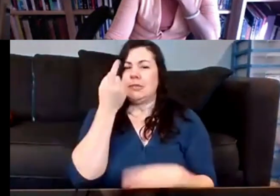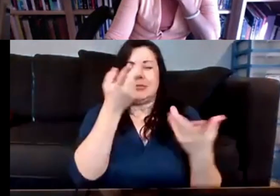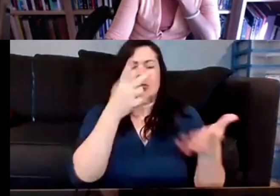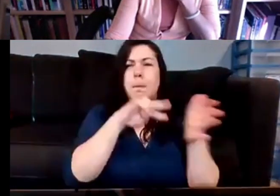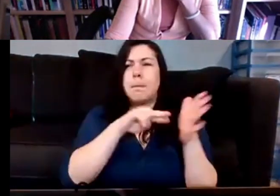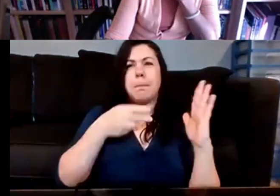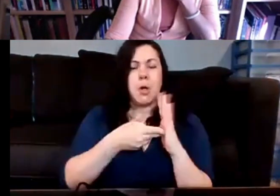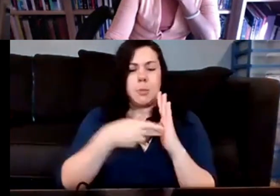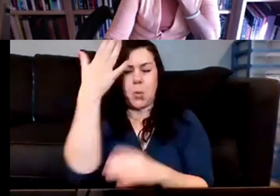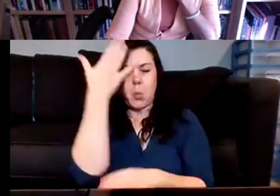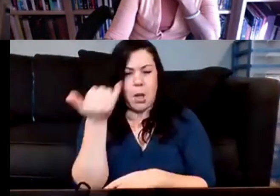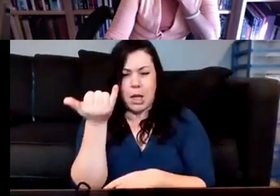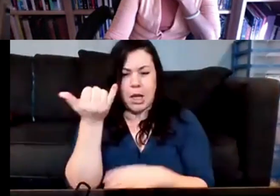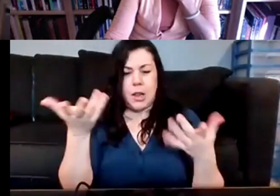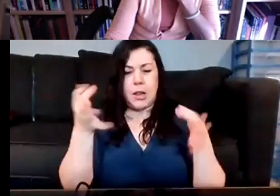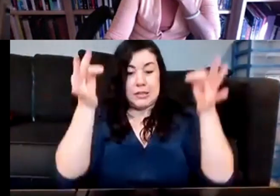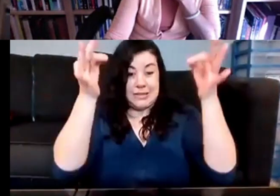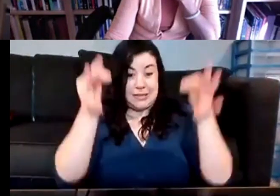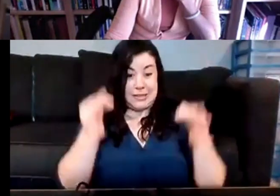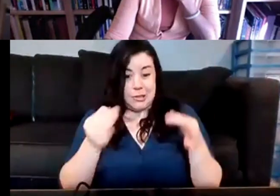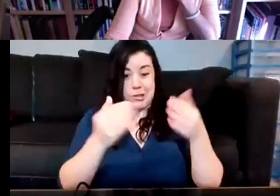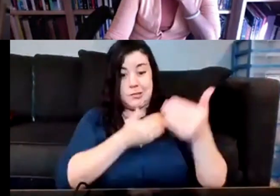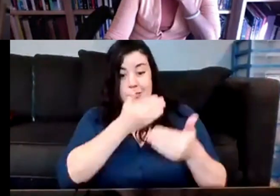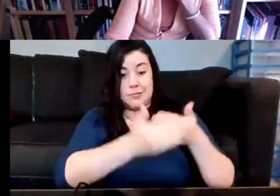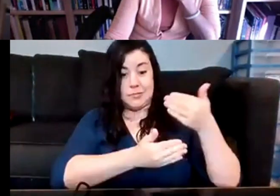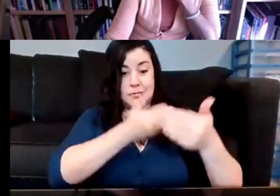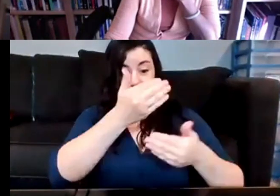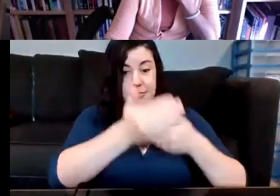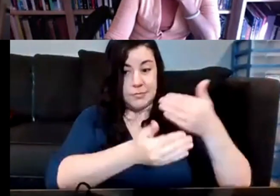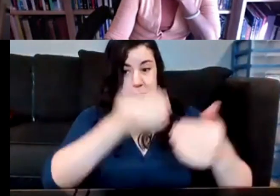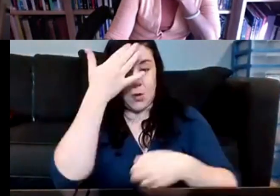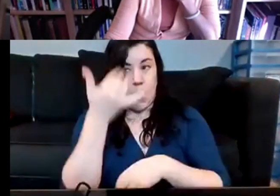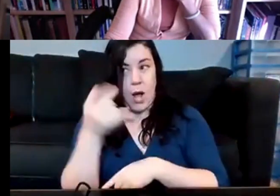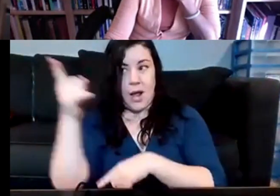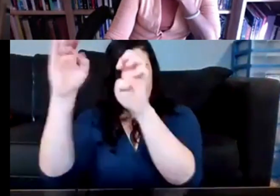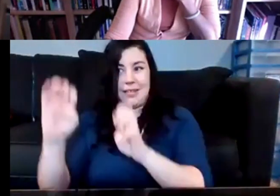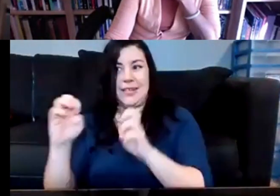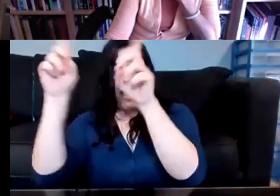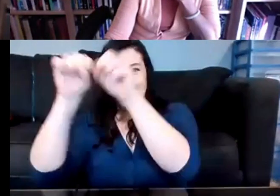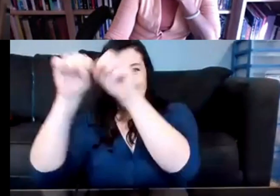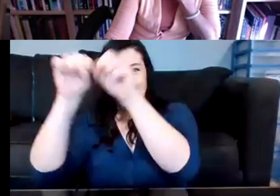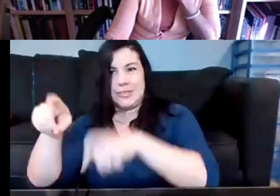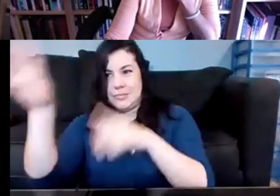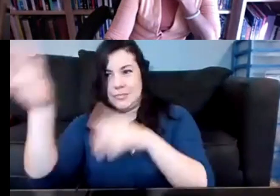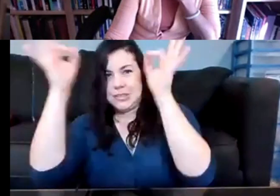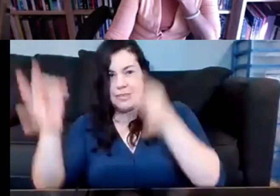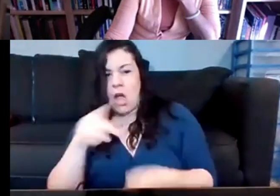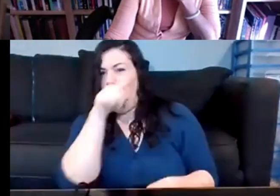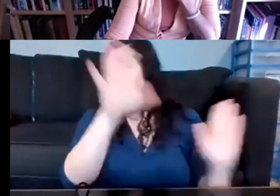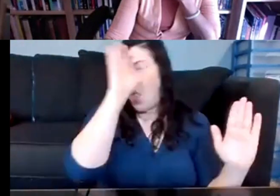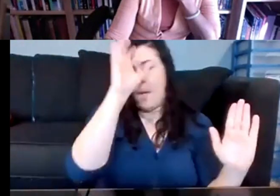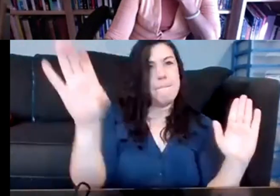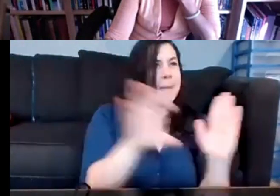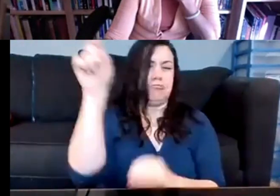of the decision to move forward, because the institution had kind of decided that counter narratives was a photographic project, right?